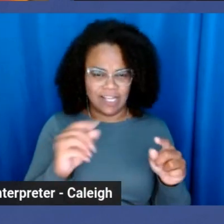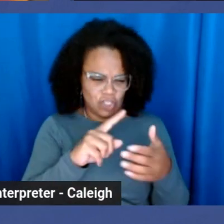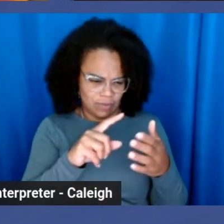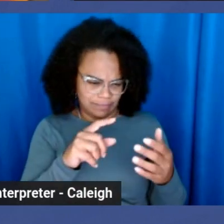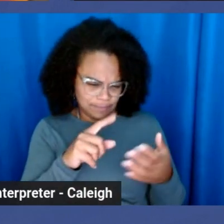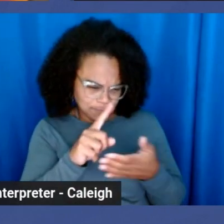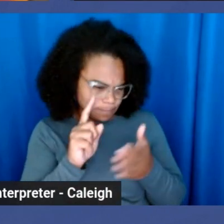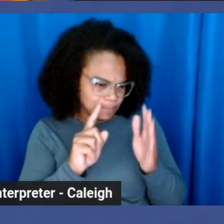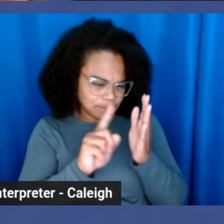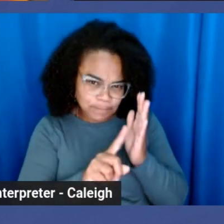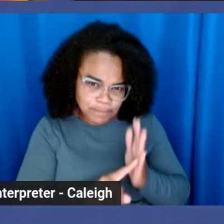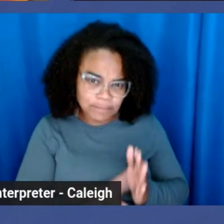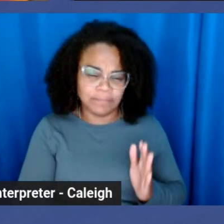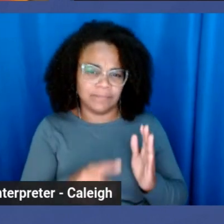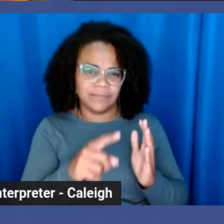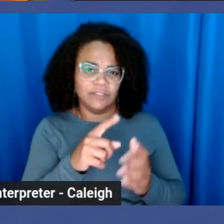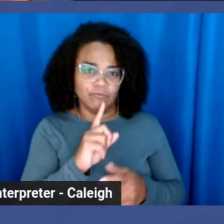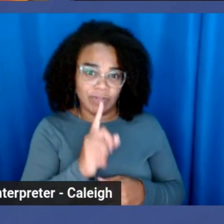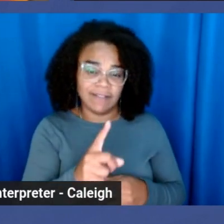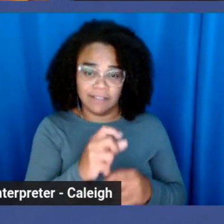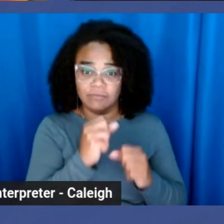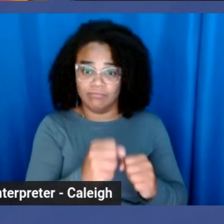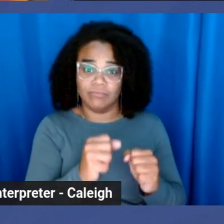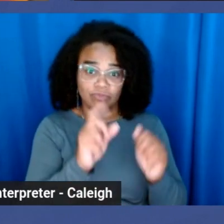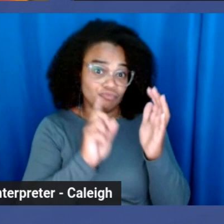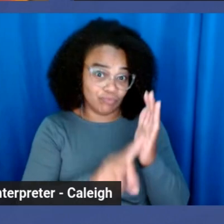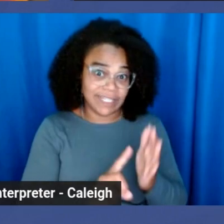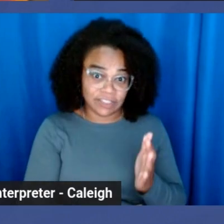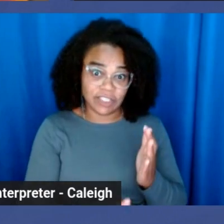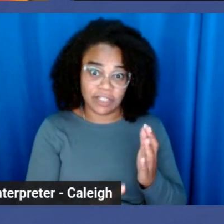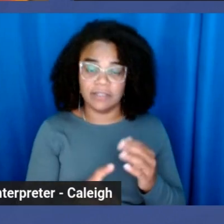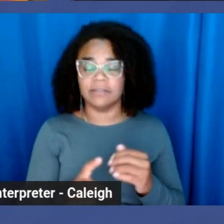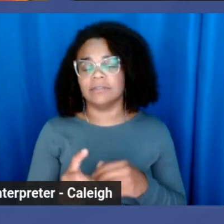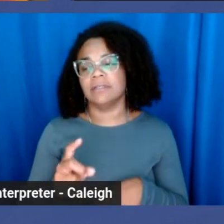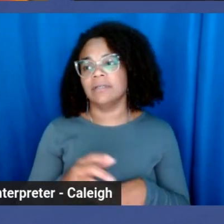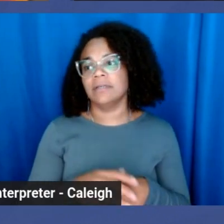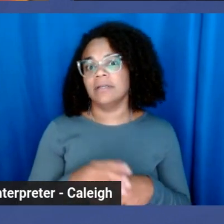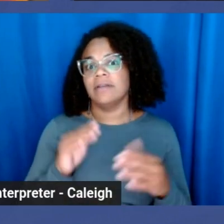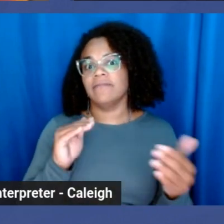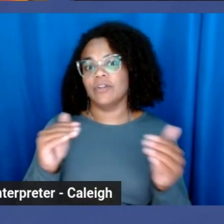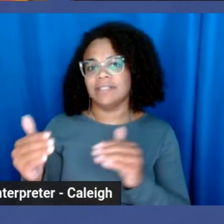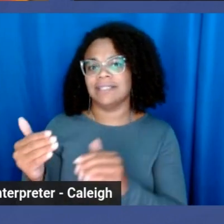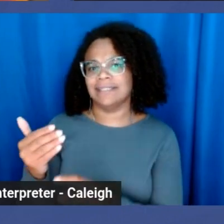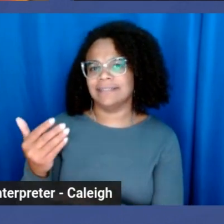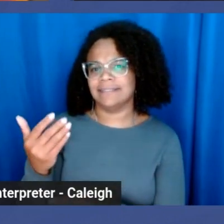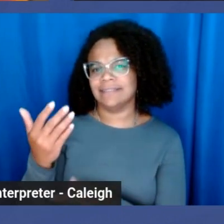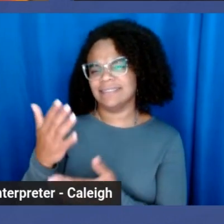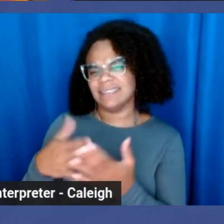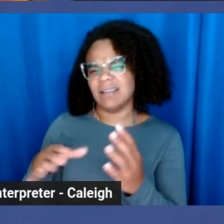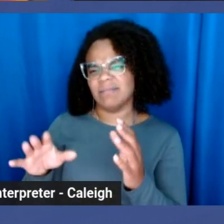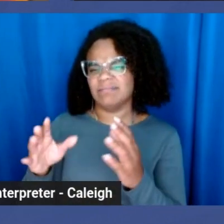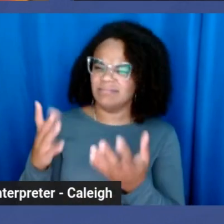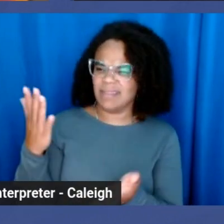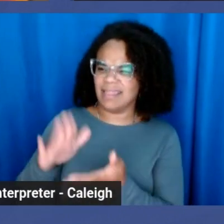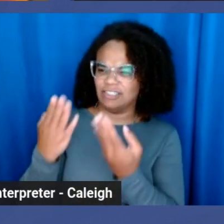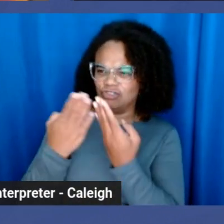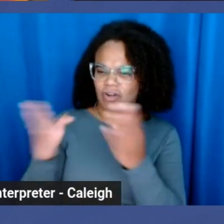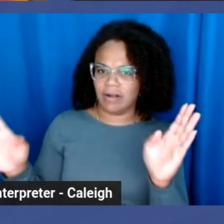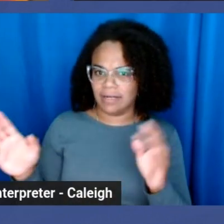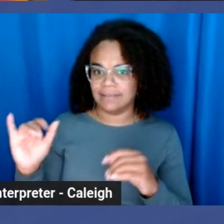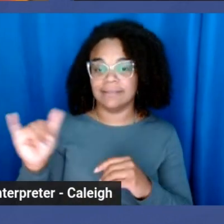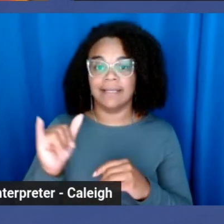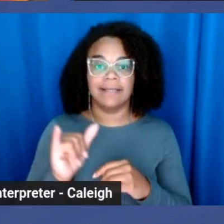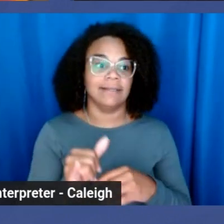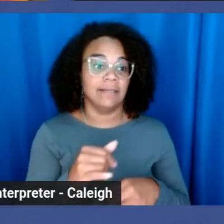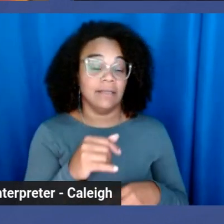that which is really sound research and that which maybe is less generalizable, right? Like, okay, so that's what one study